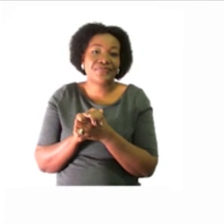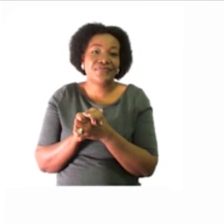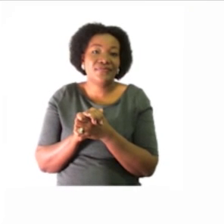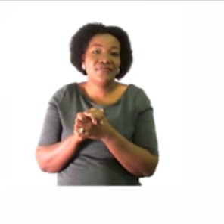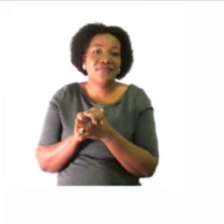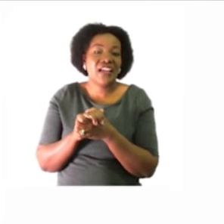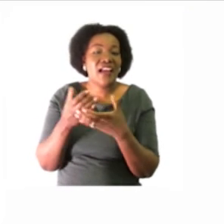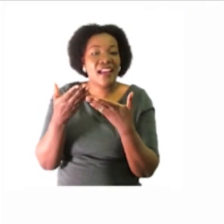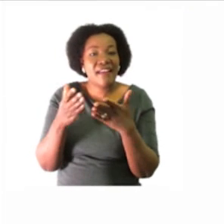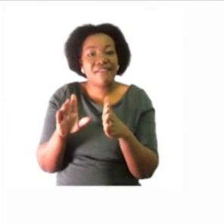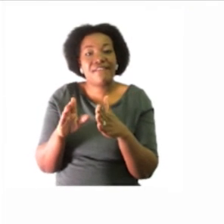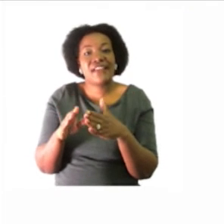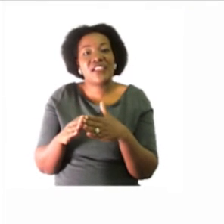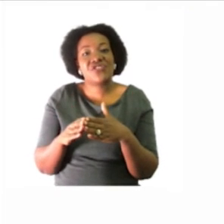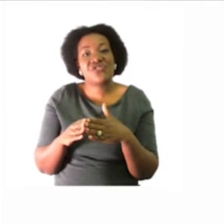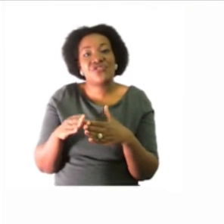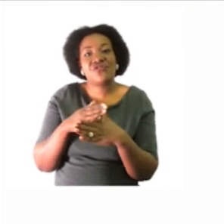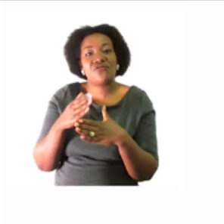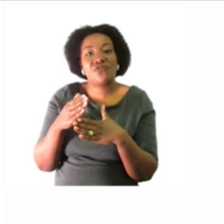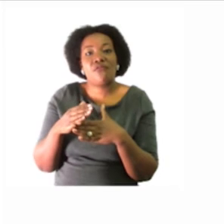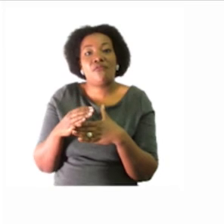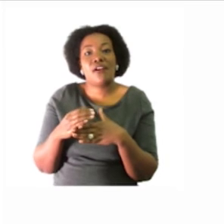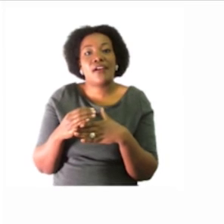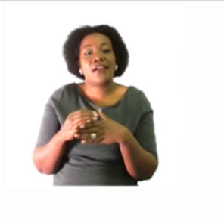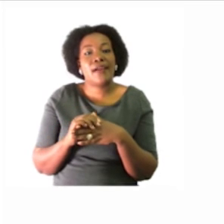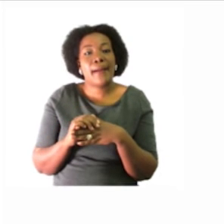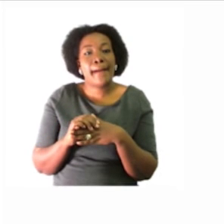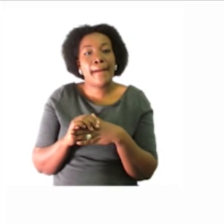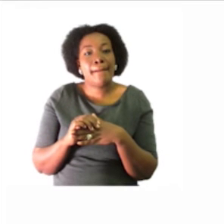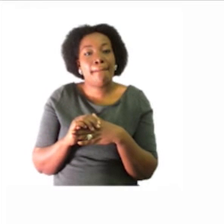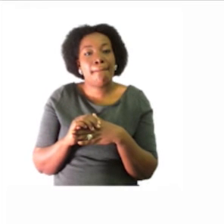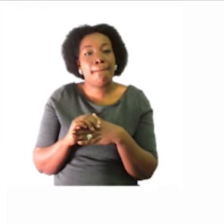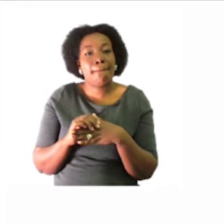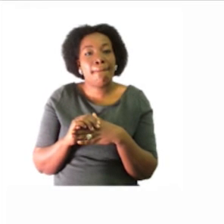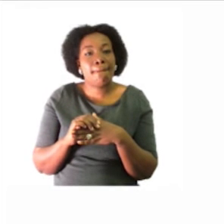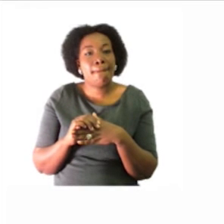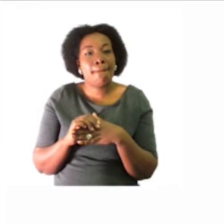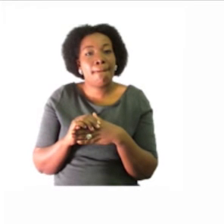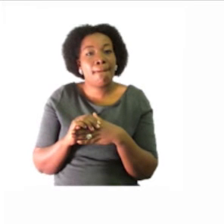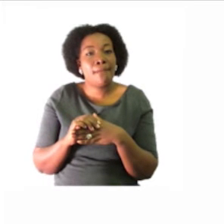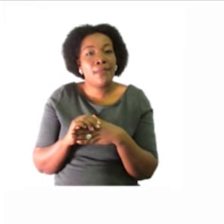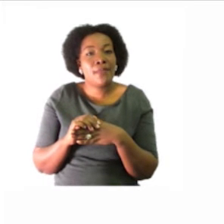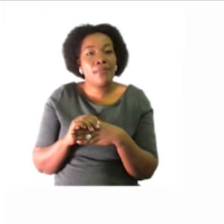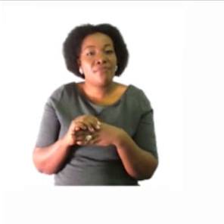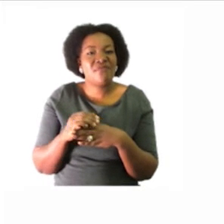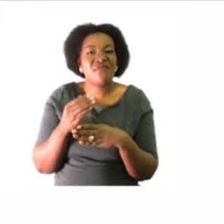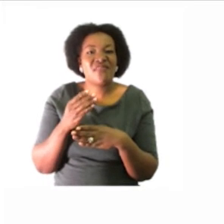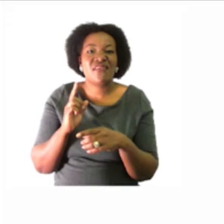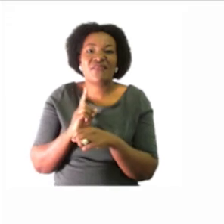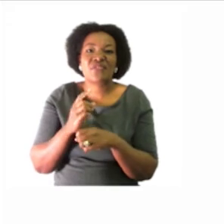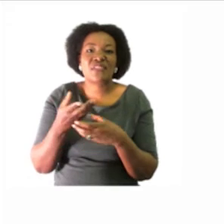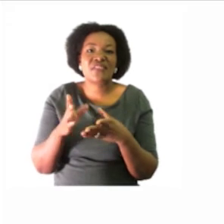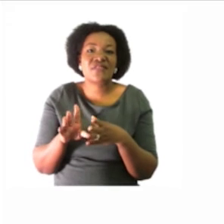And complete our activities there. Okay, now the first one has already been done for you. So let us